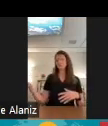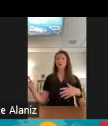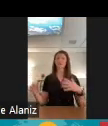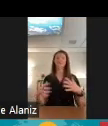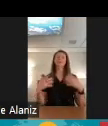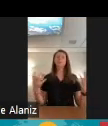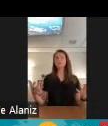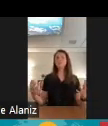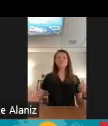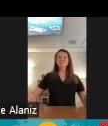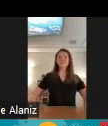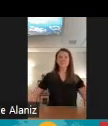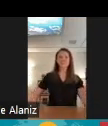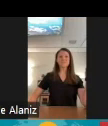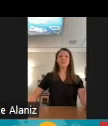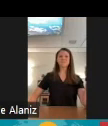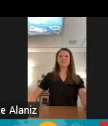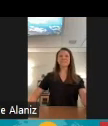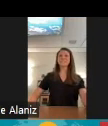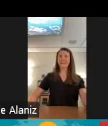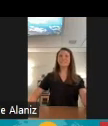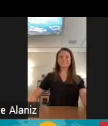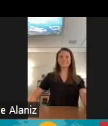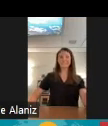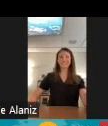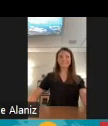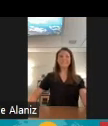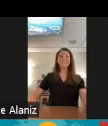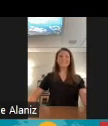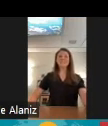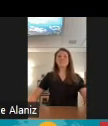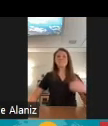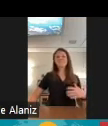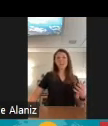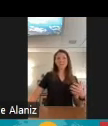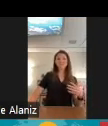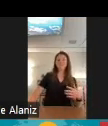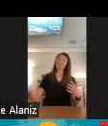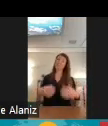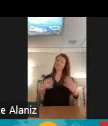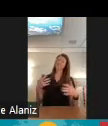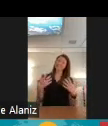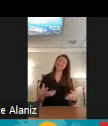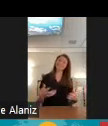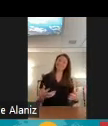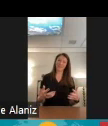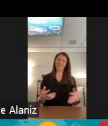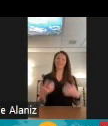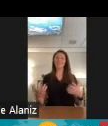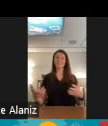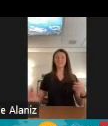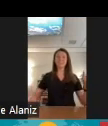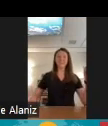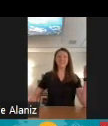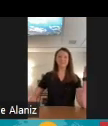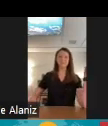and football, and pretty much if it has a ball involved, you could adapt this intervention so that you can find what your client's really excited about and